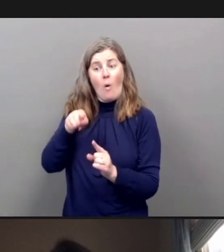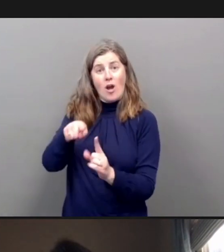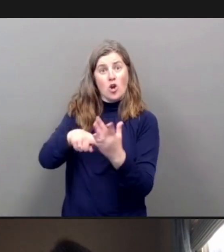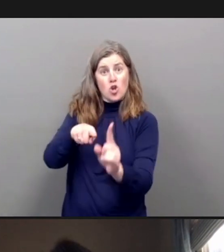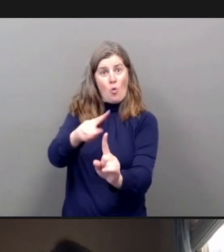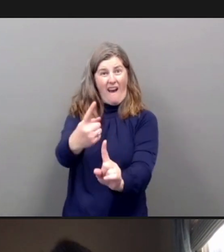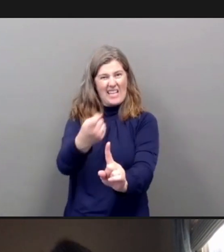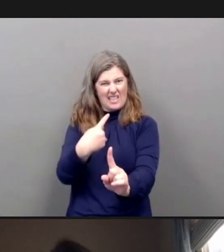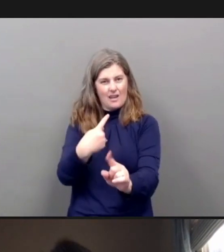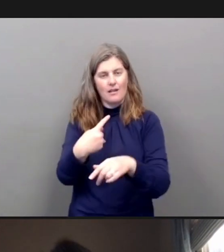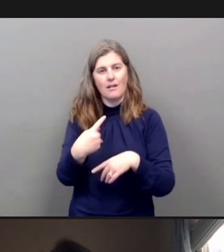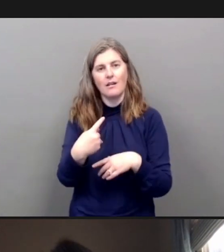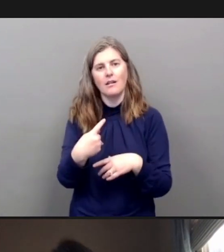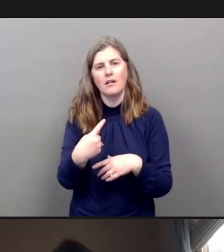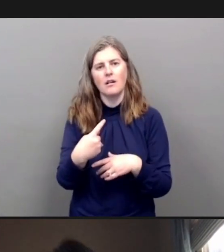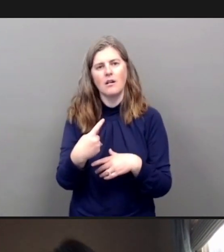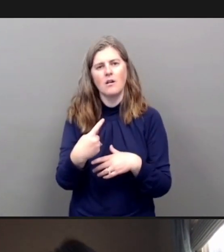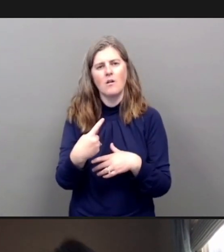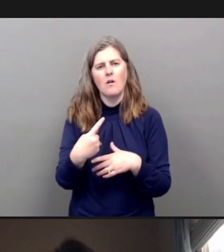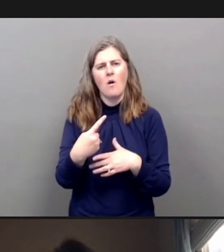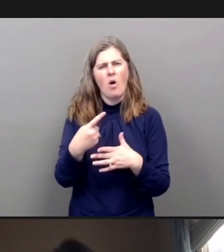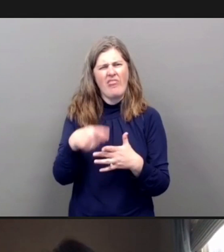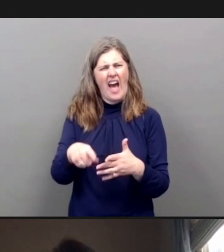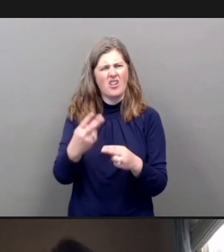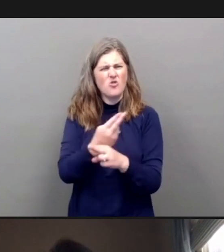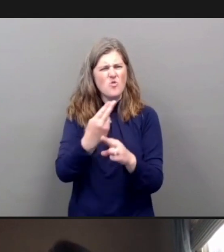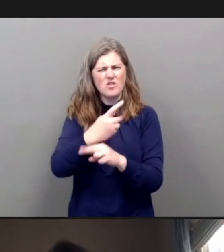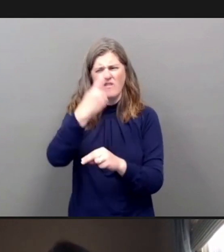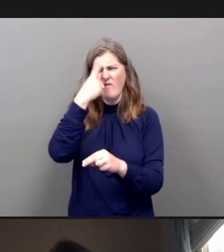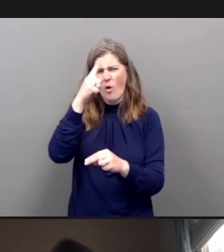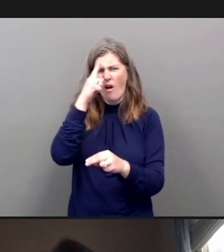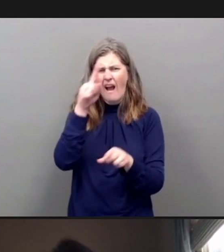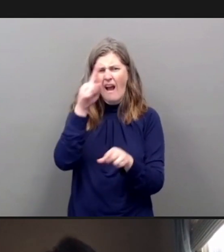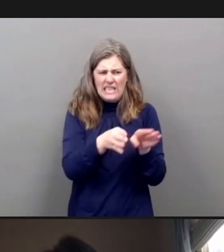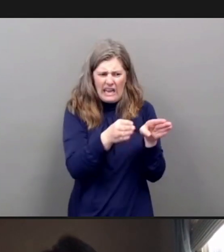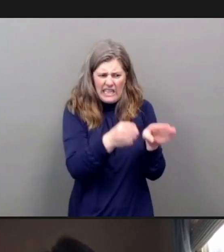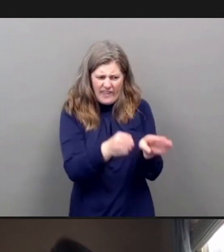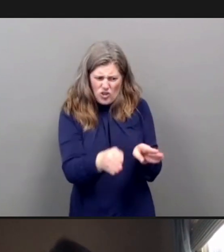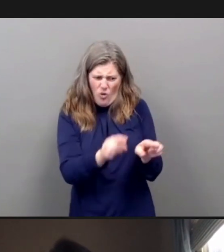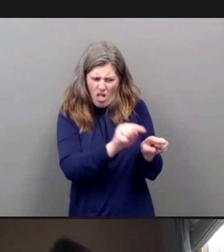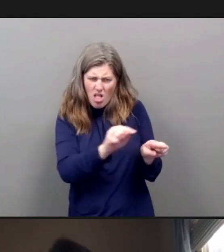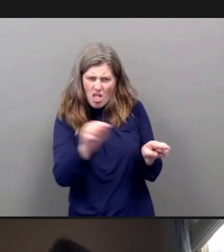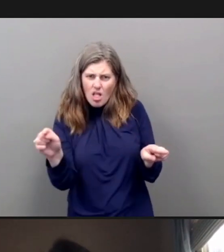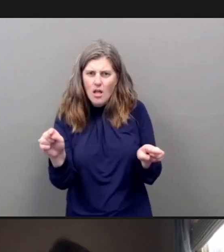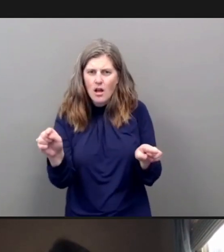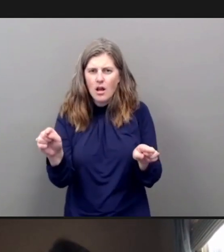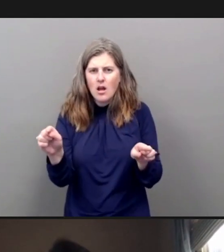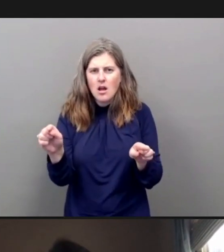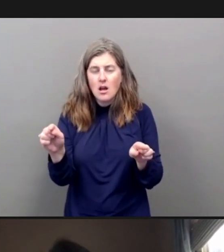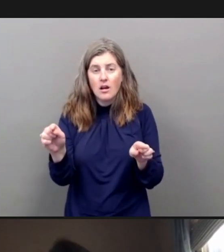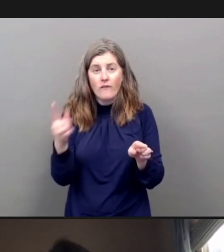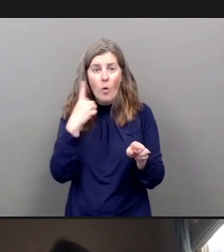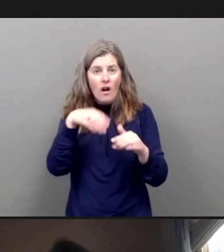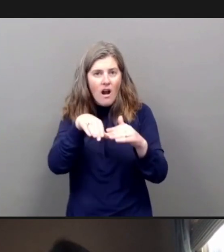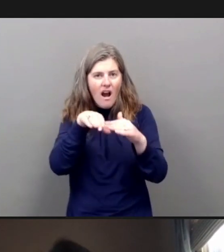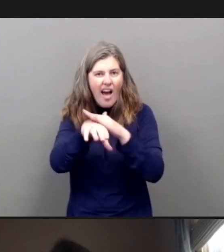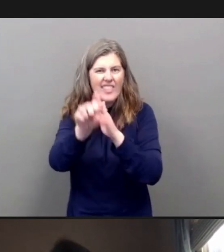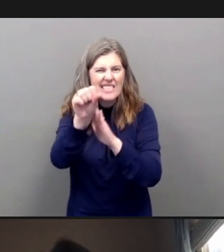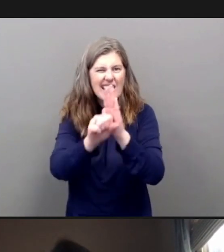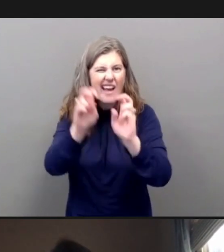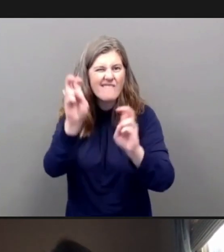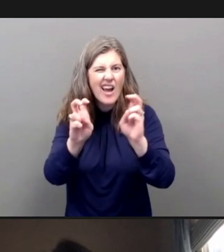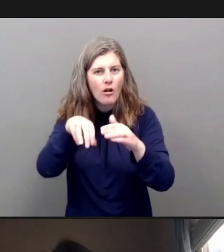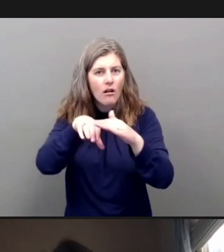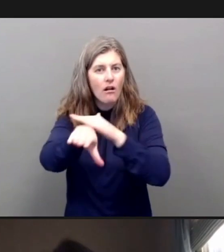is like, what could be the practical application on the individual level for getting into the state fair? And I got to tell you, one